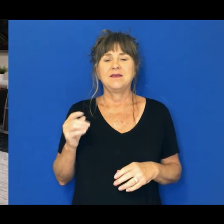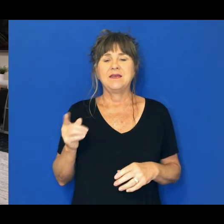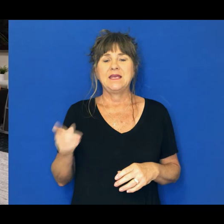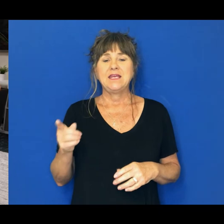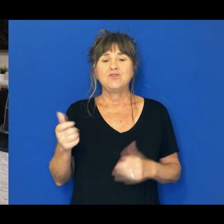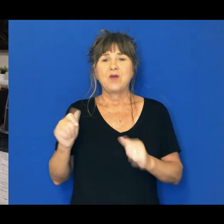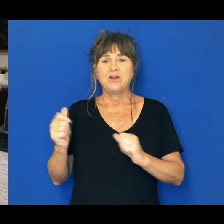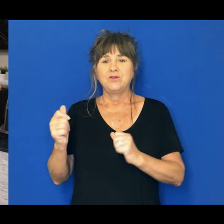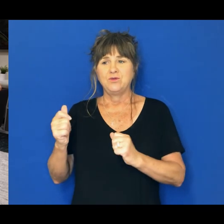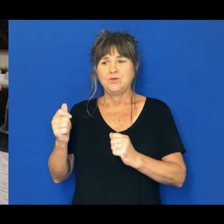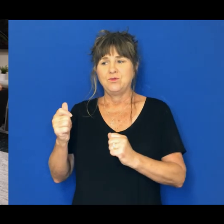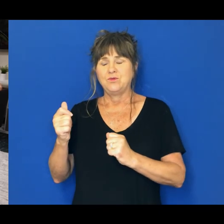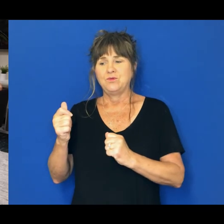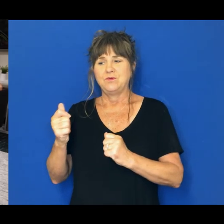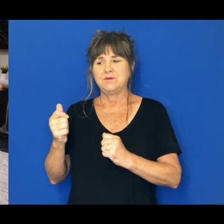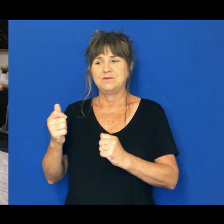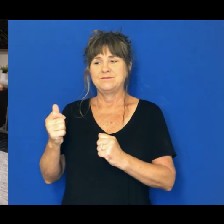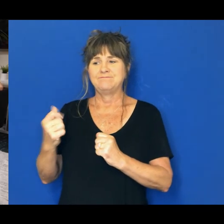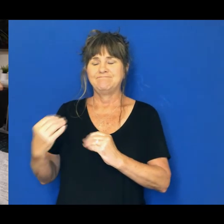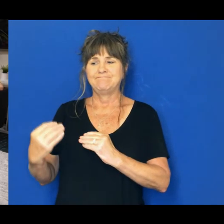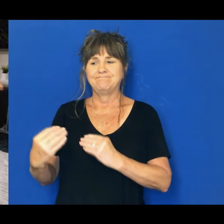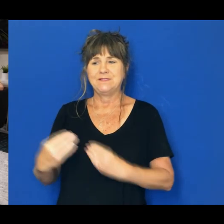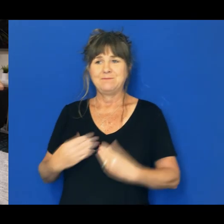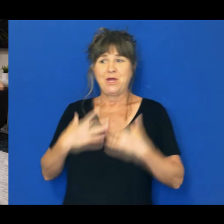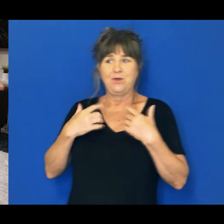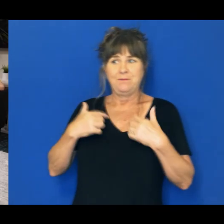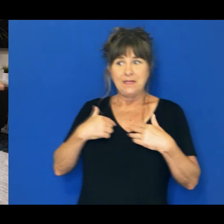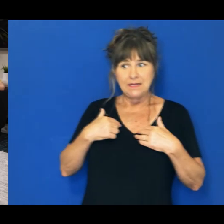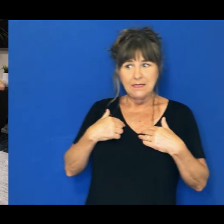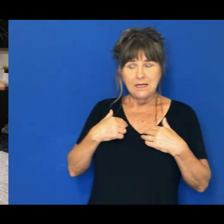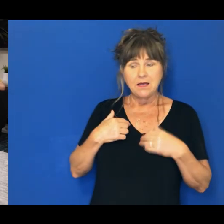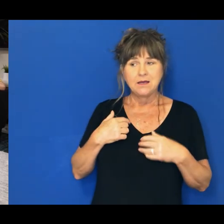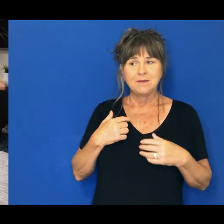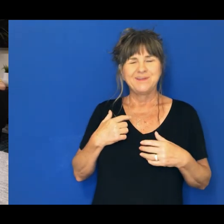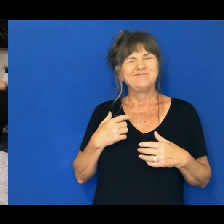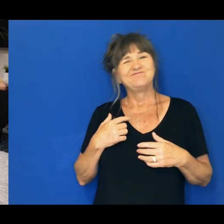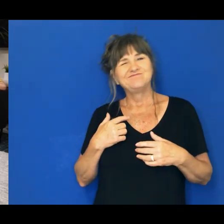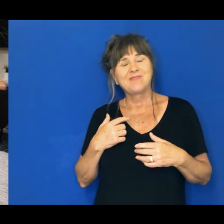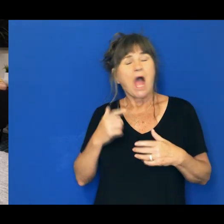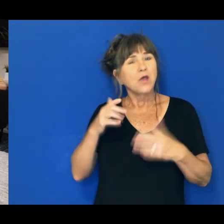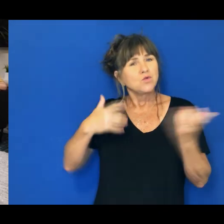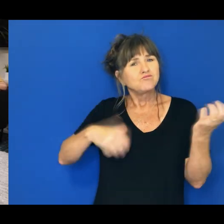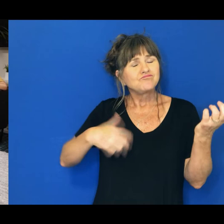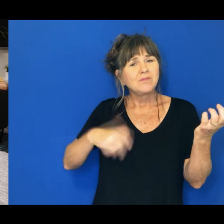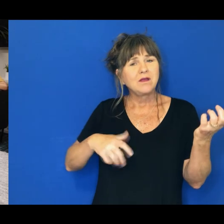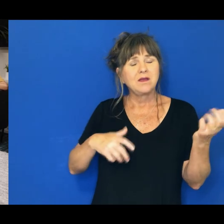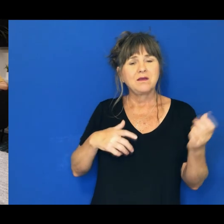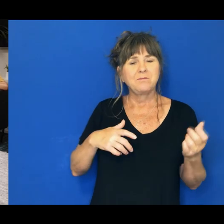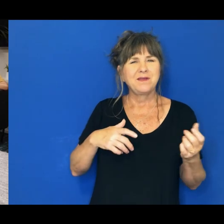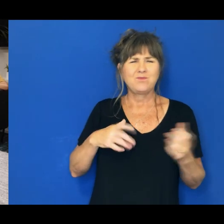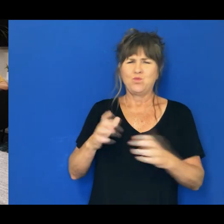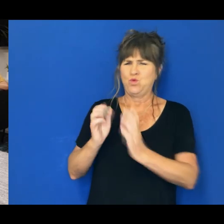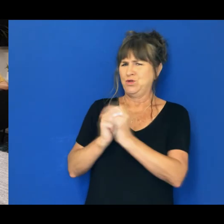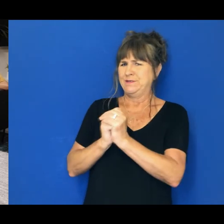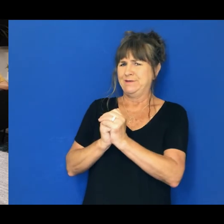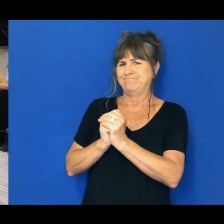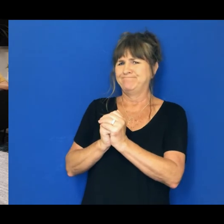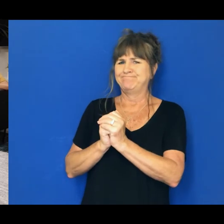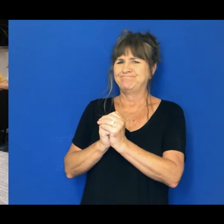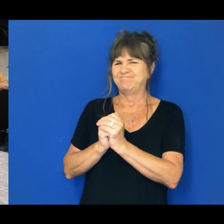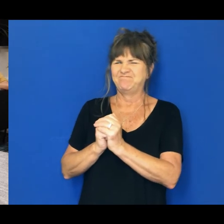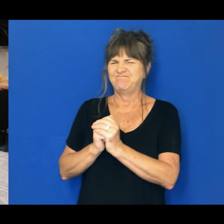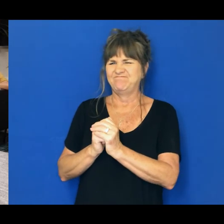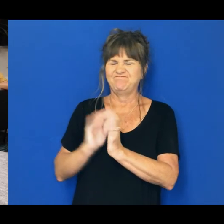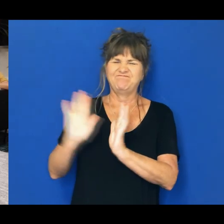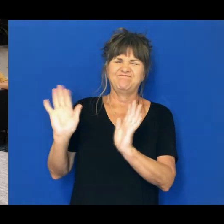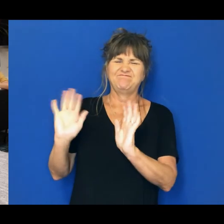time, he tried to like instill that in me. And like I could pick up guitar, music and whatnot, and I really enjoyed it, but not like the worship aspect. Mm. Like